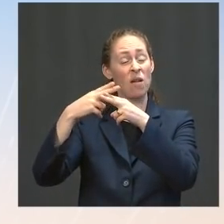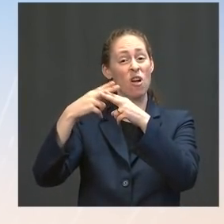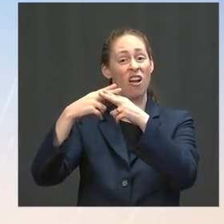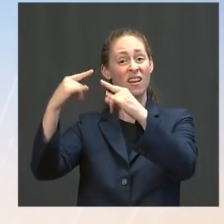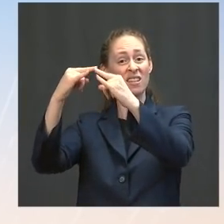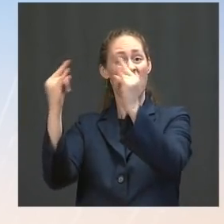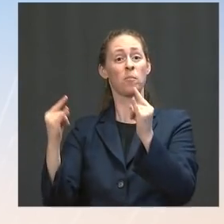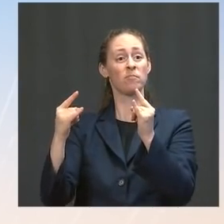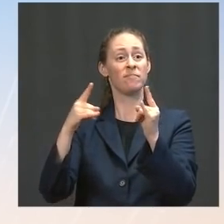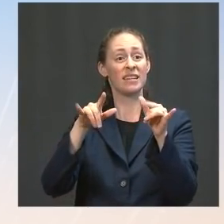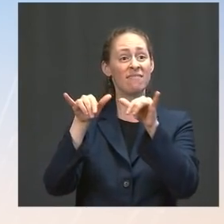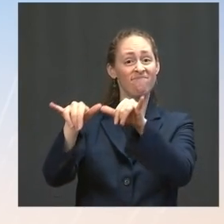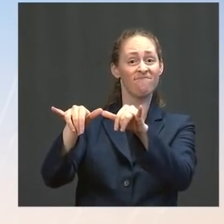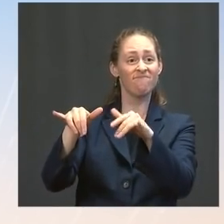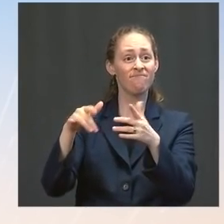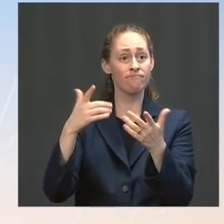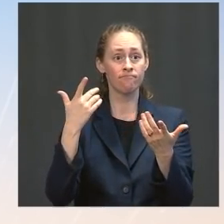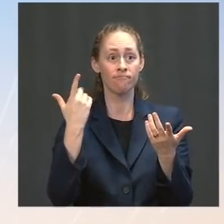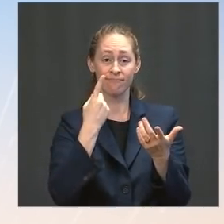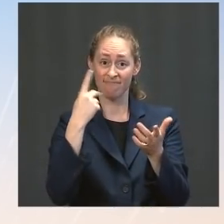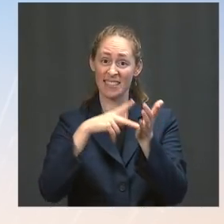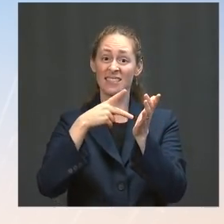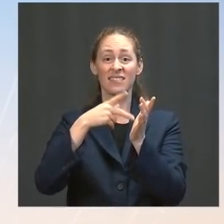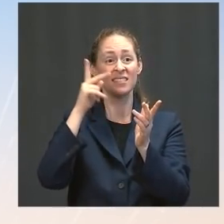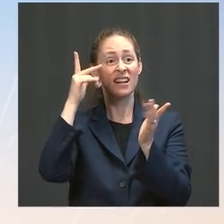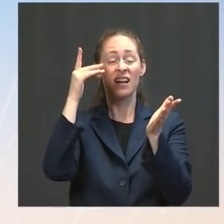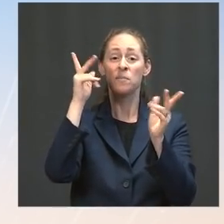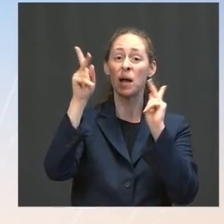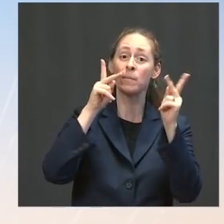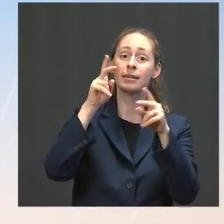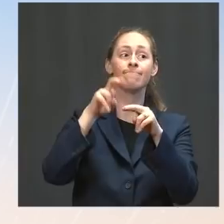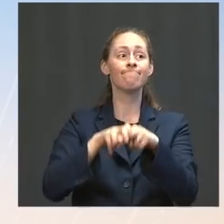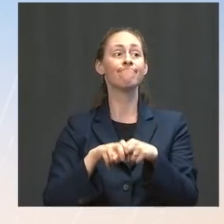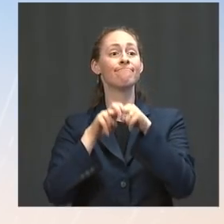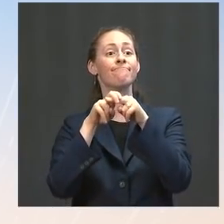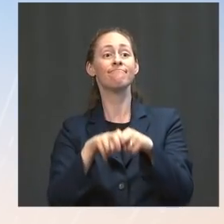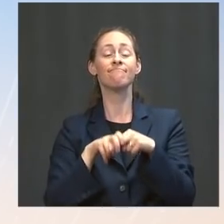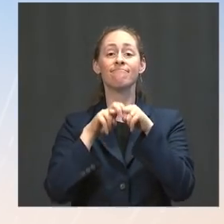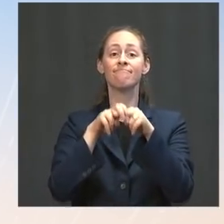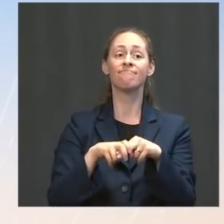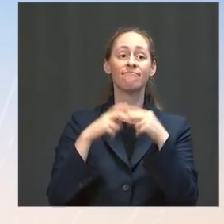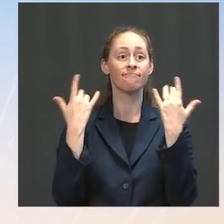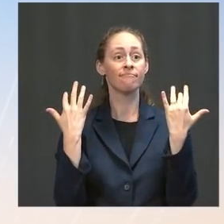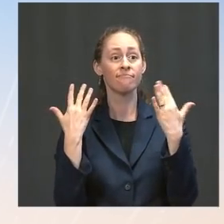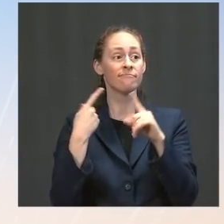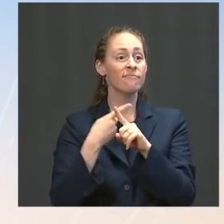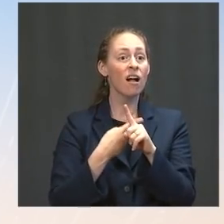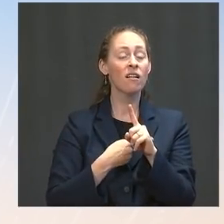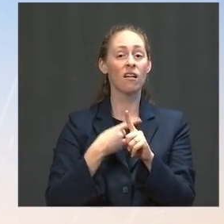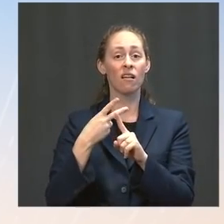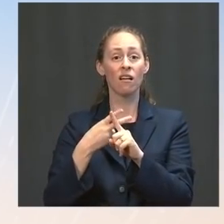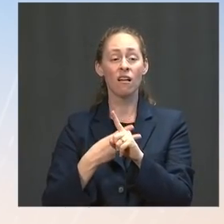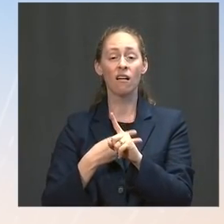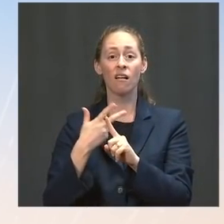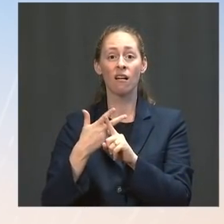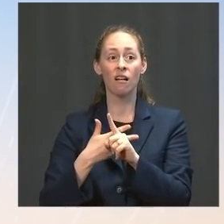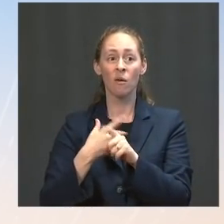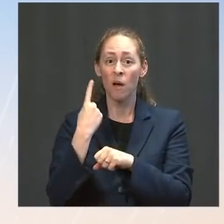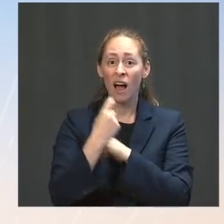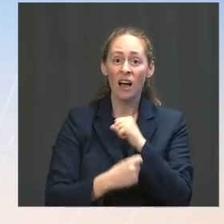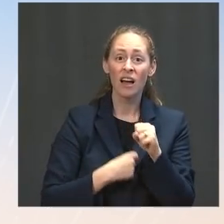is one, we are going to continue to work with the United Nations and our allies and partners around the world to continue to